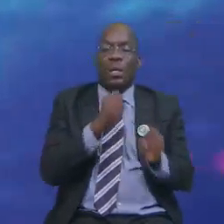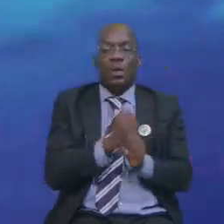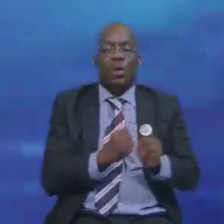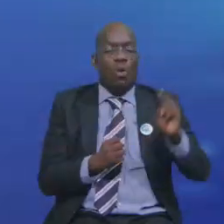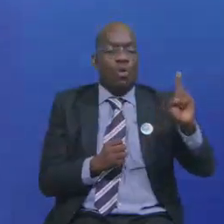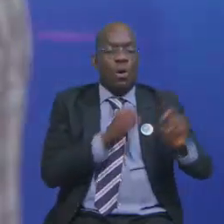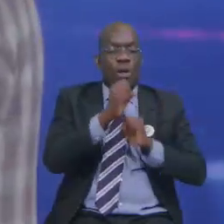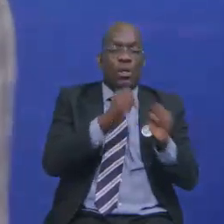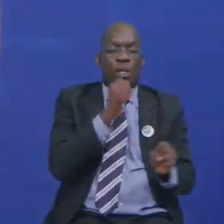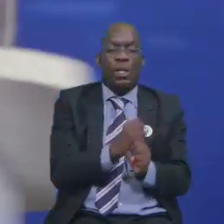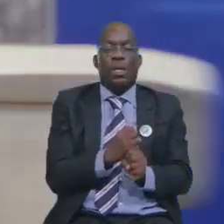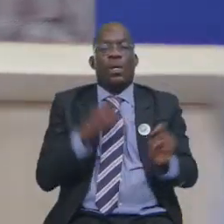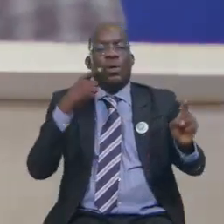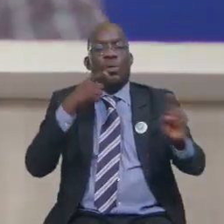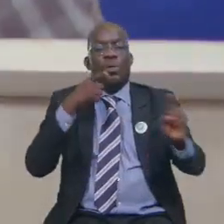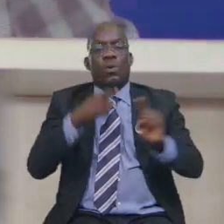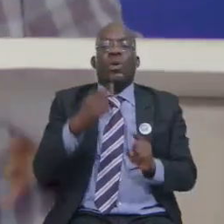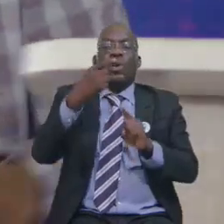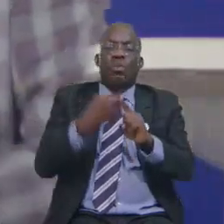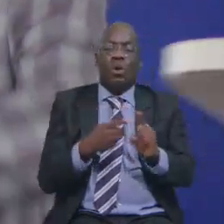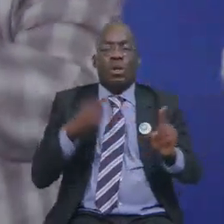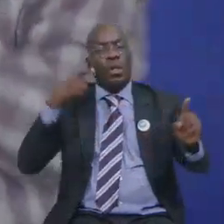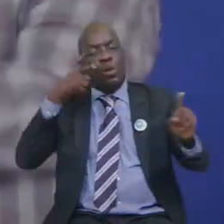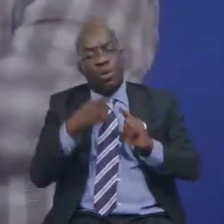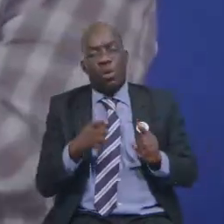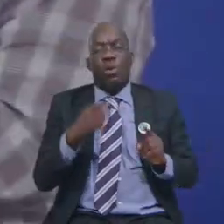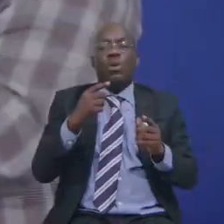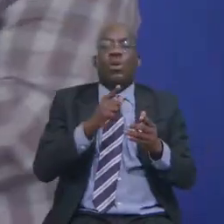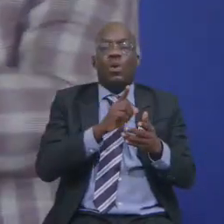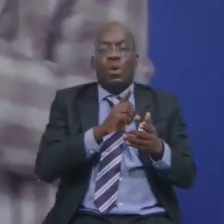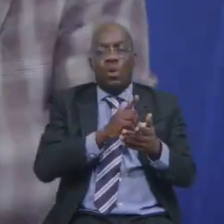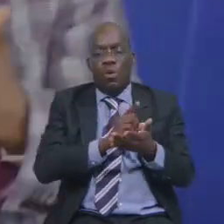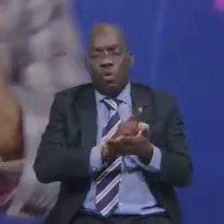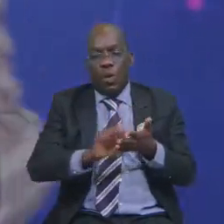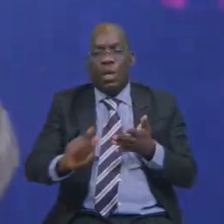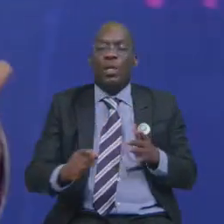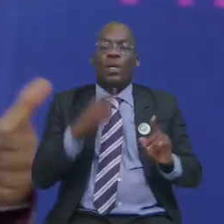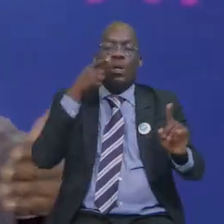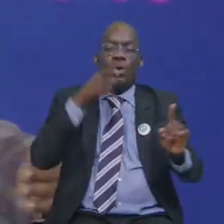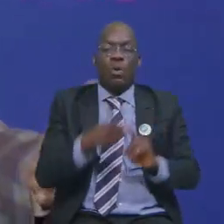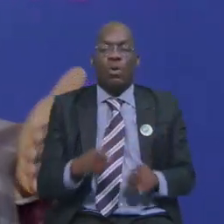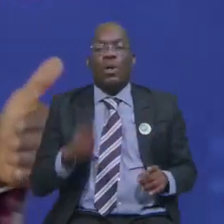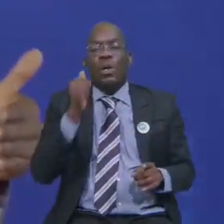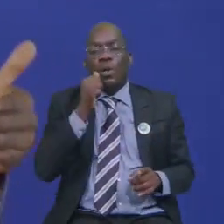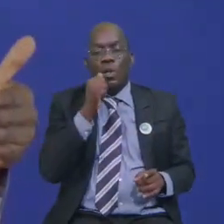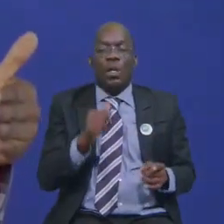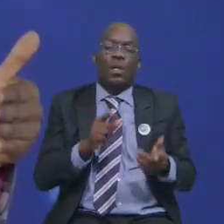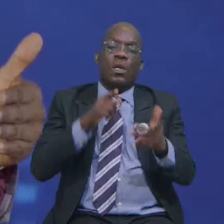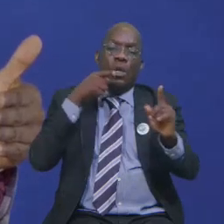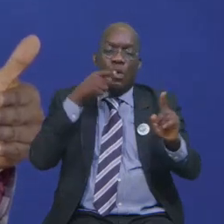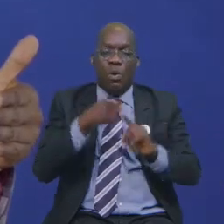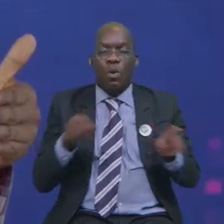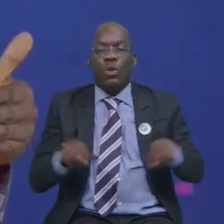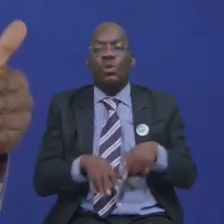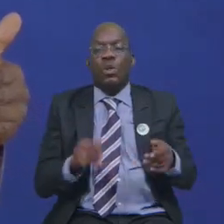and monthly goal, and weekly goal, and daily goal, so that I do today what I